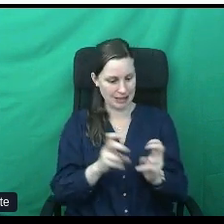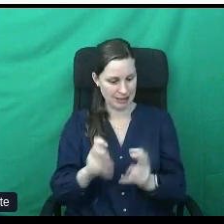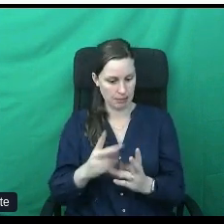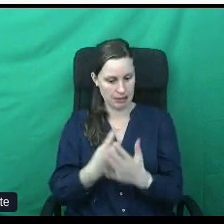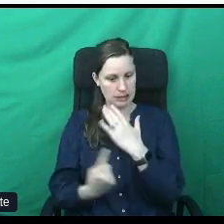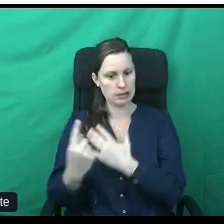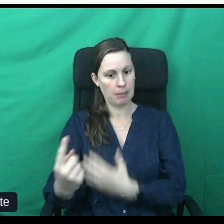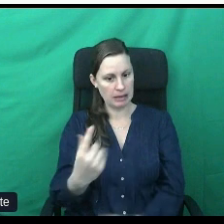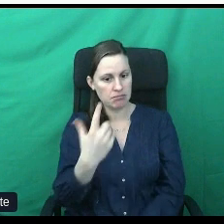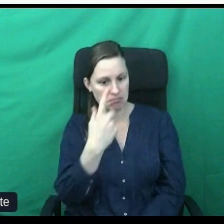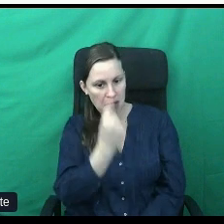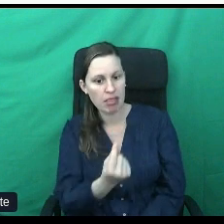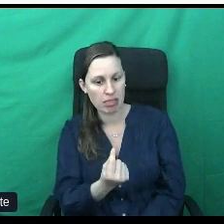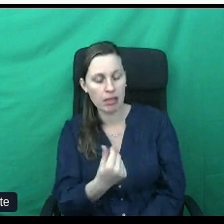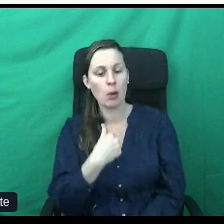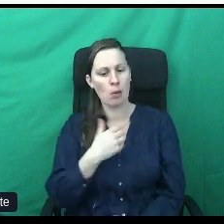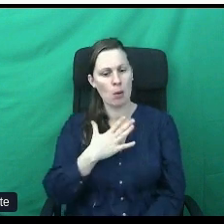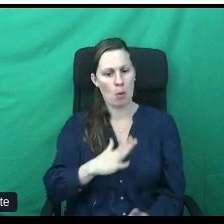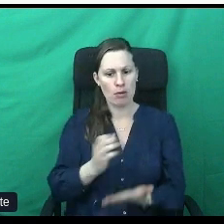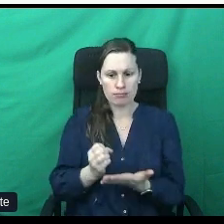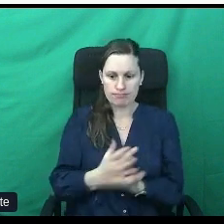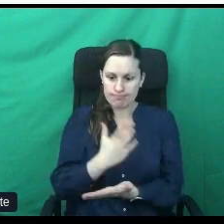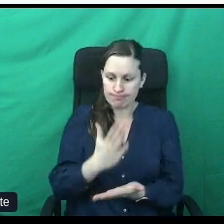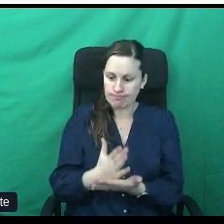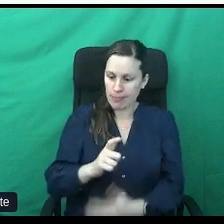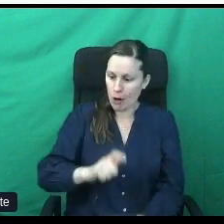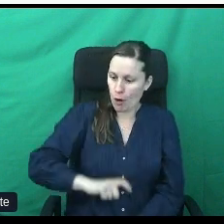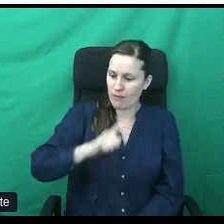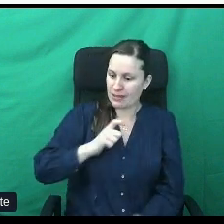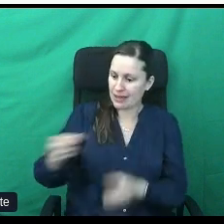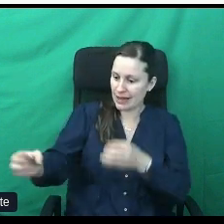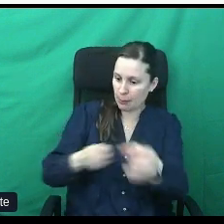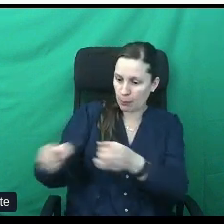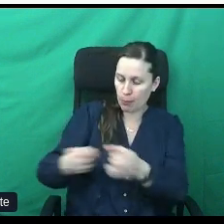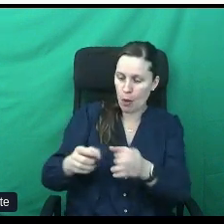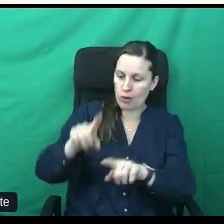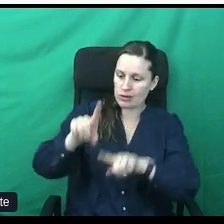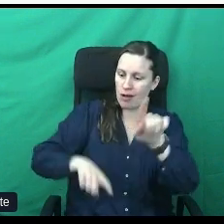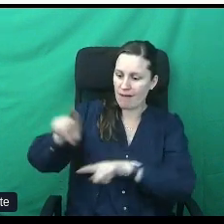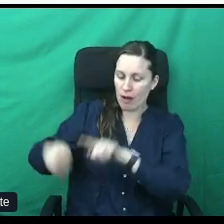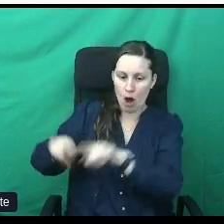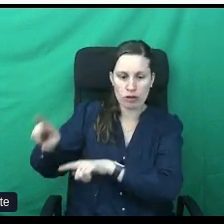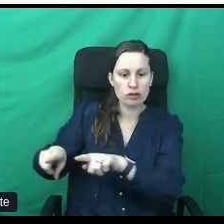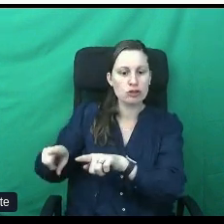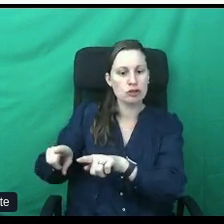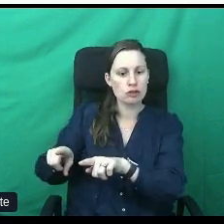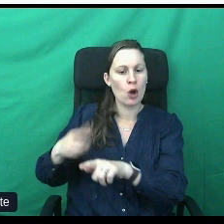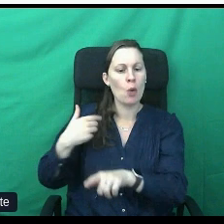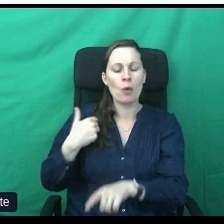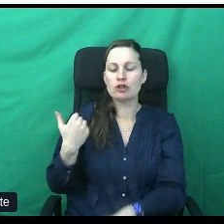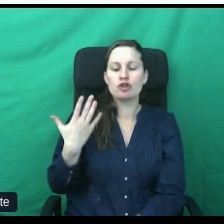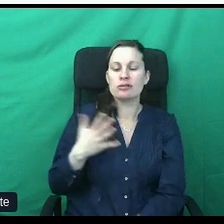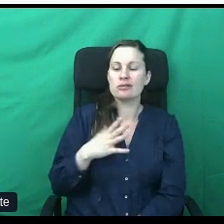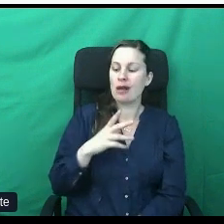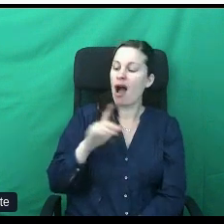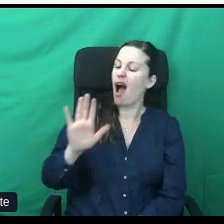to be able to confidently employ a diverse workforce and not just pay lip service to our disabled